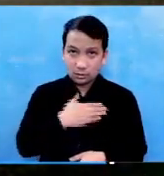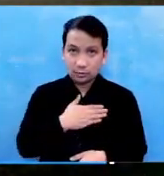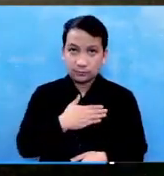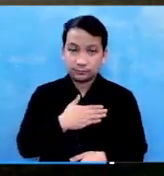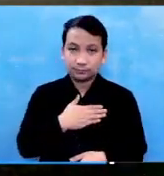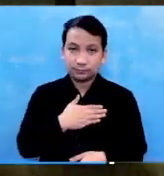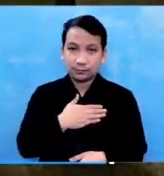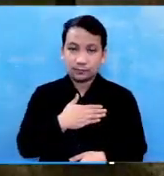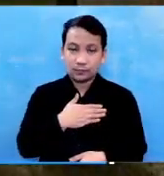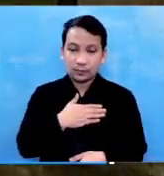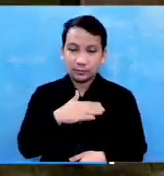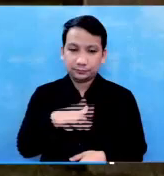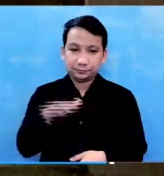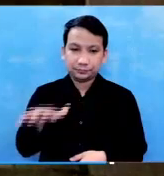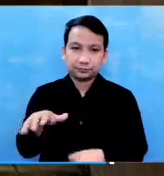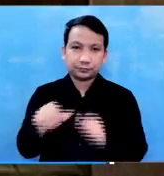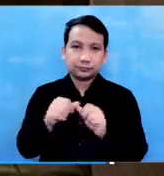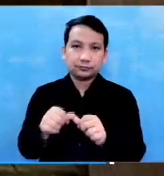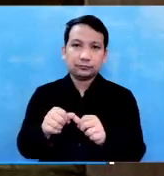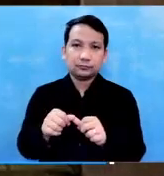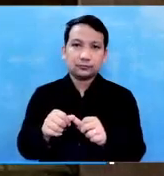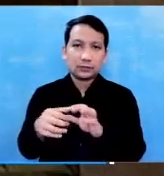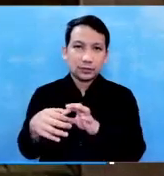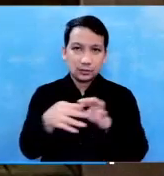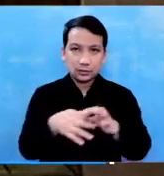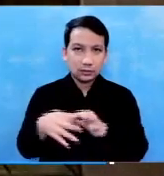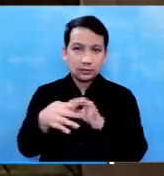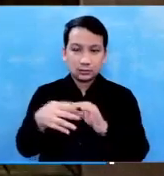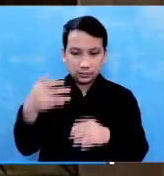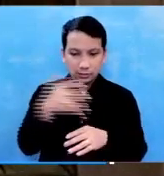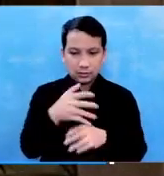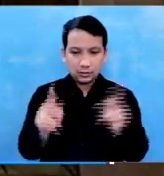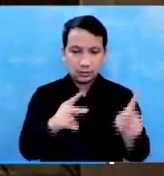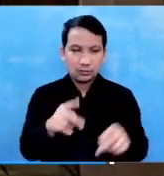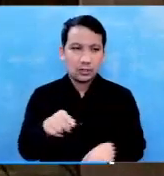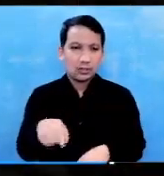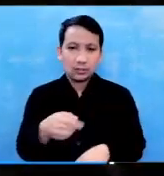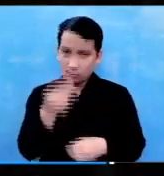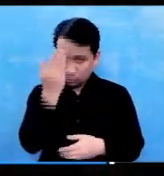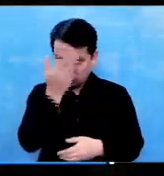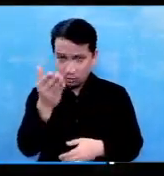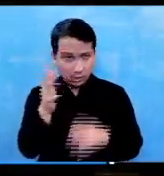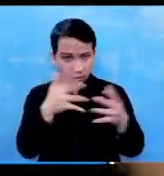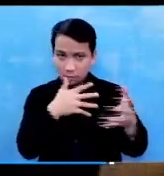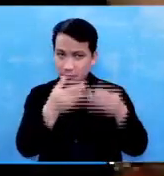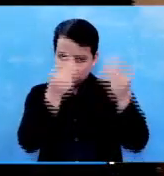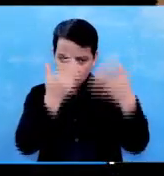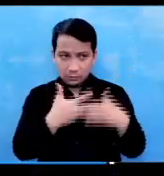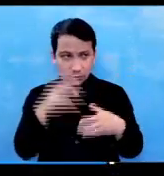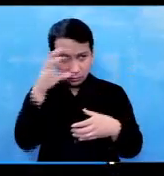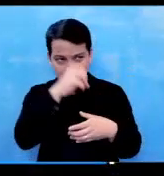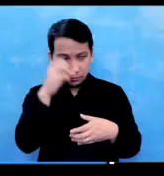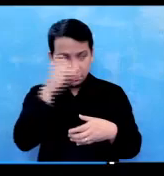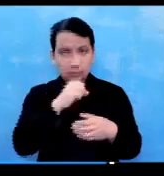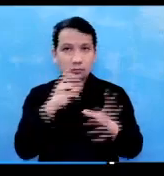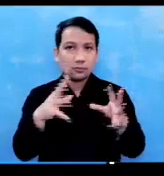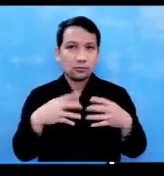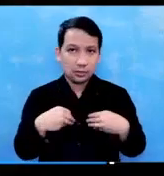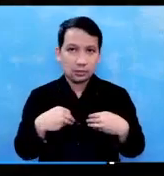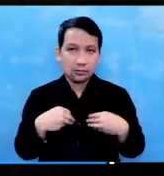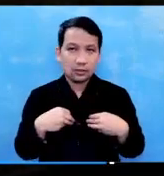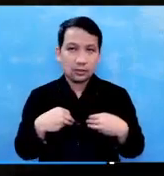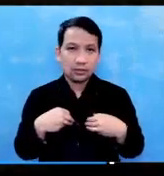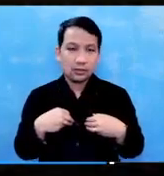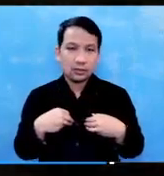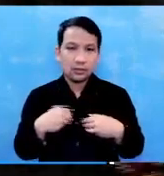we appreciate the citizenry in their cooperation. Whatever suspicious information, we welcome po. And they will